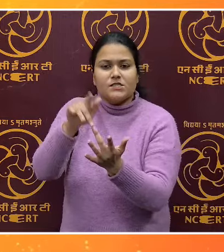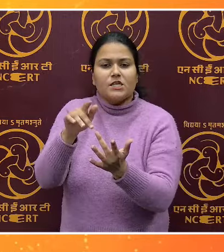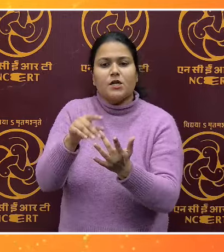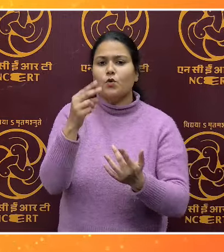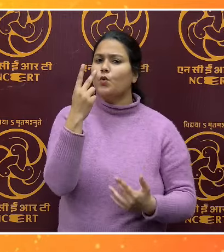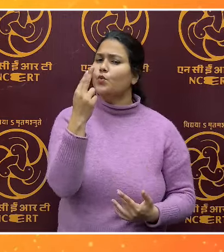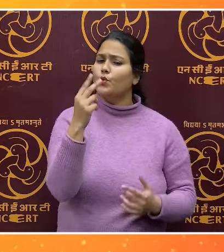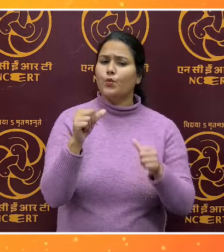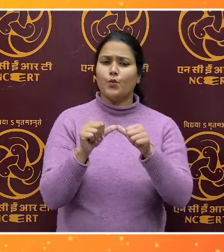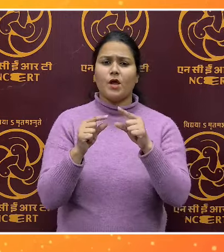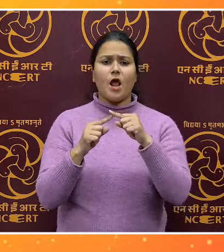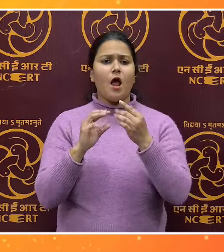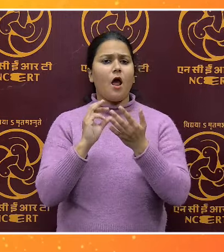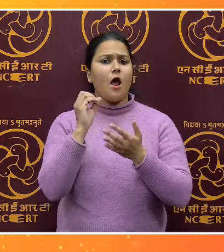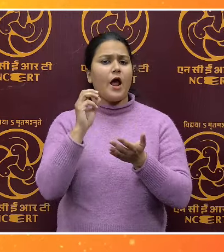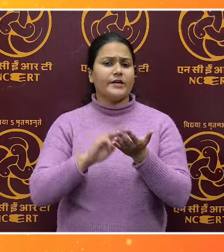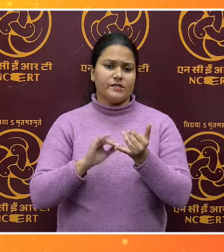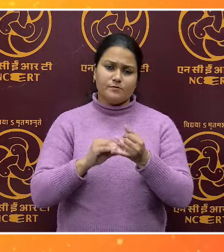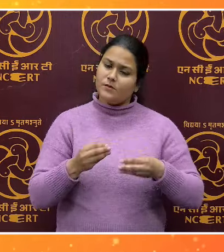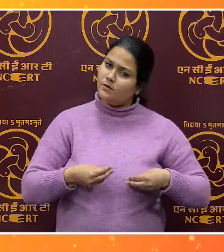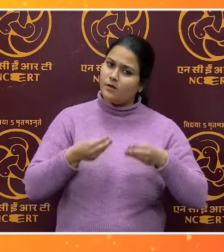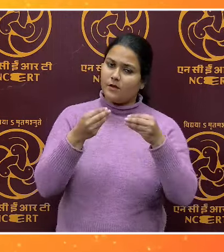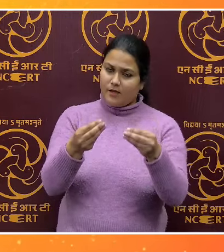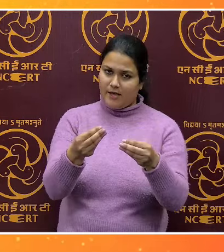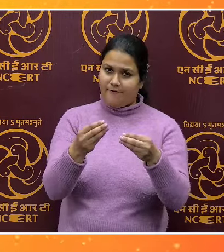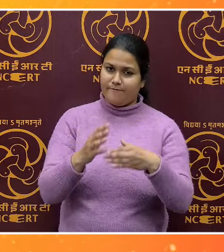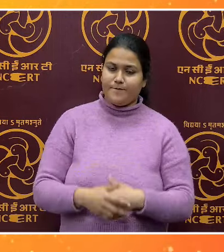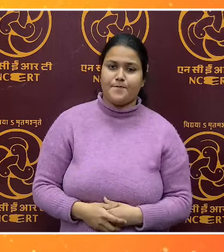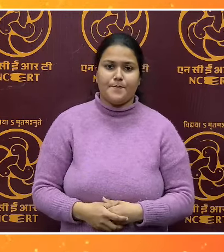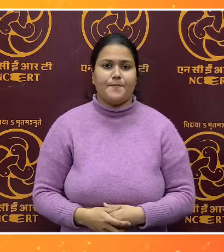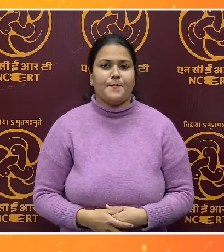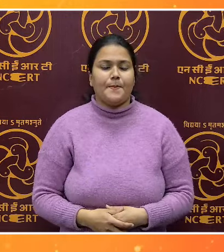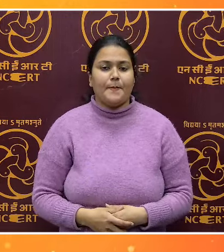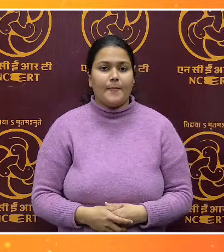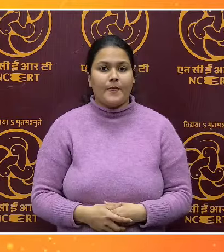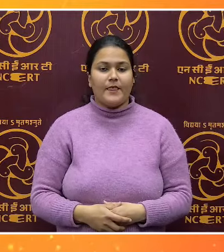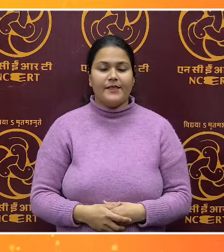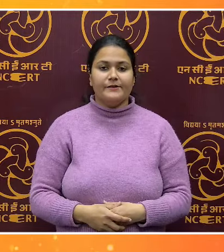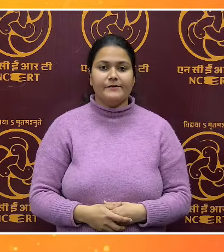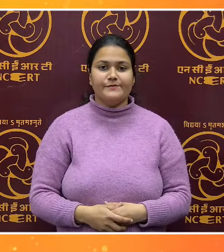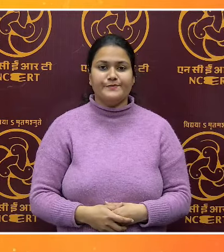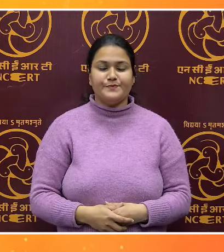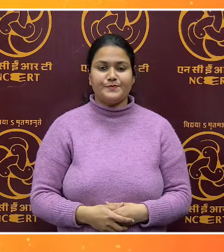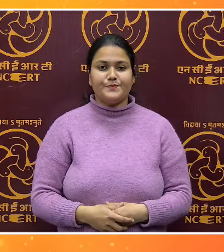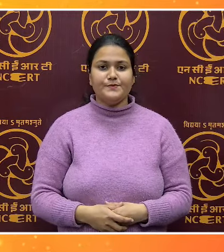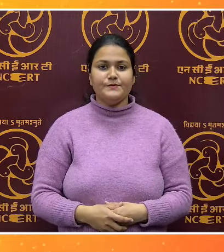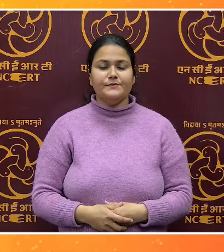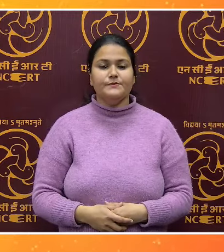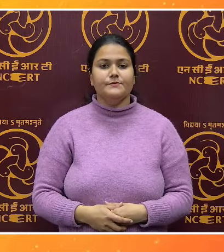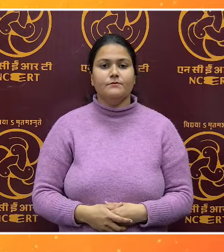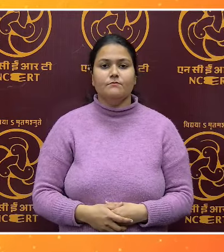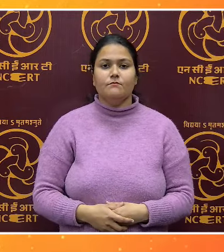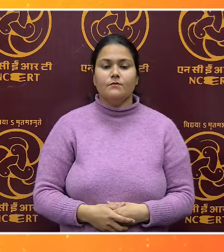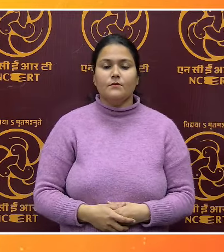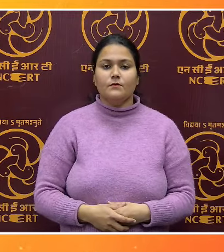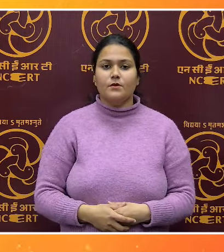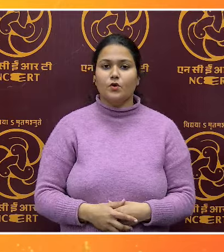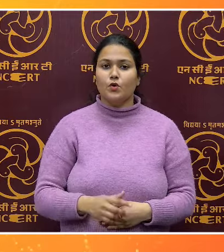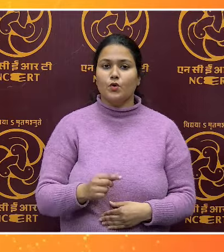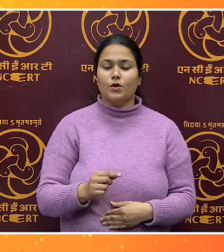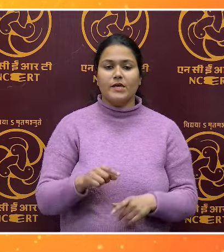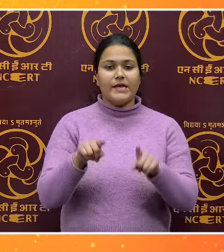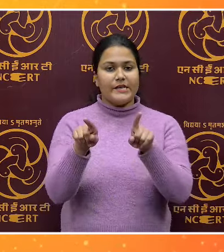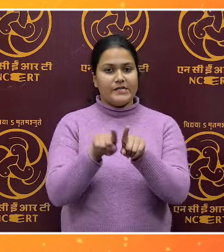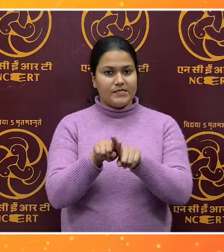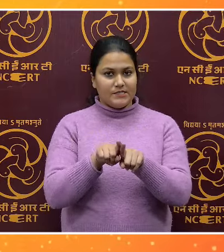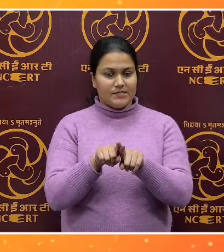atom. The ligand bound to metal ion through a single donor site. We have an example like